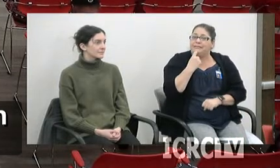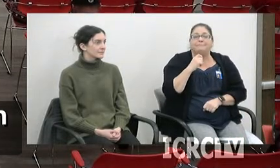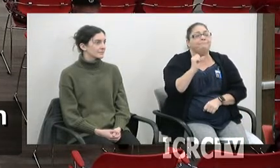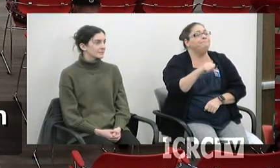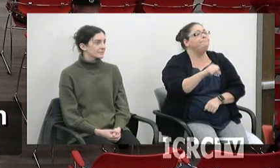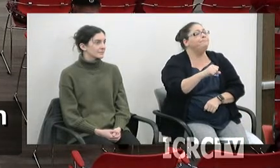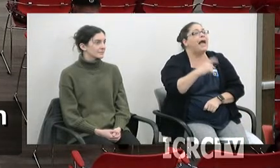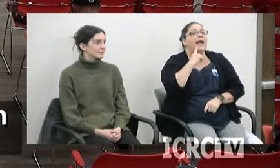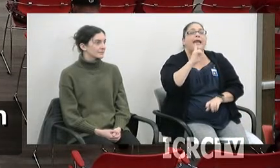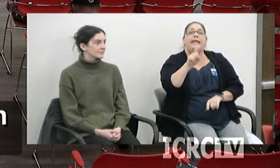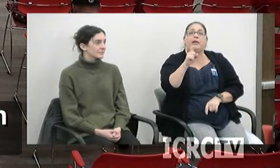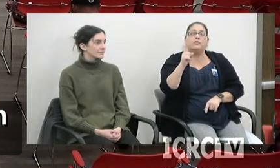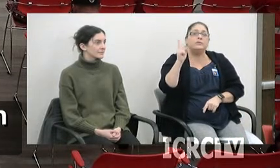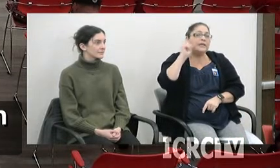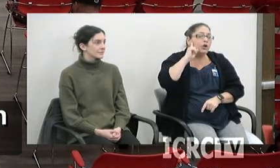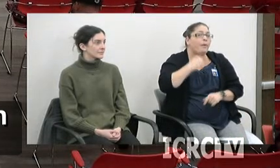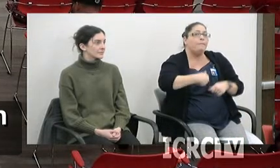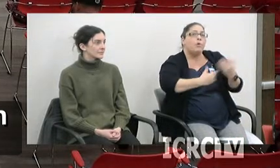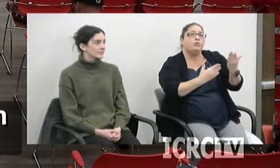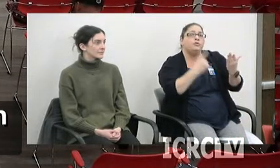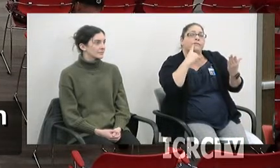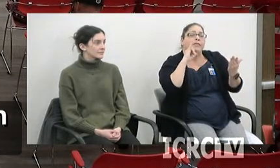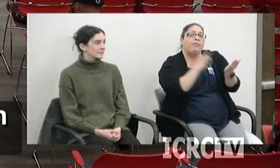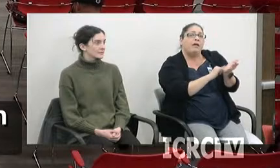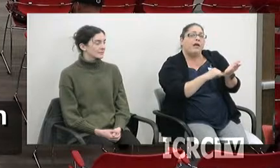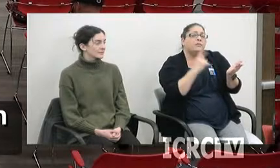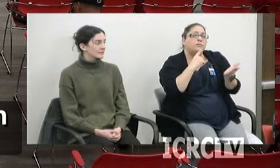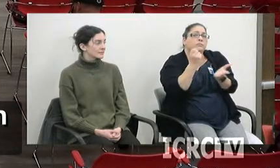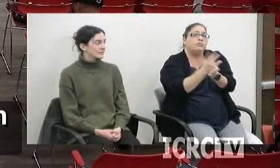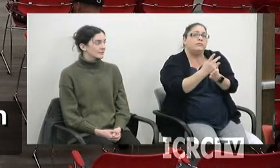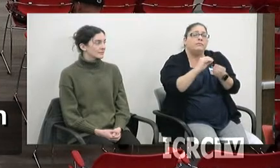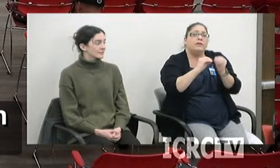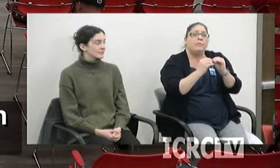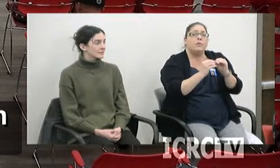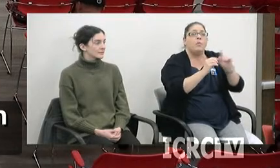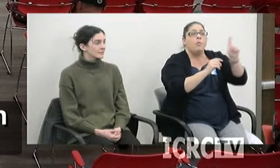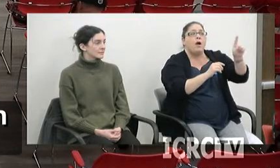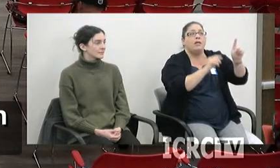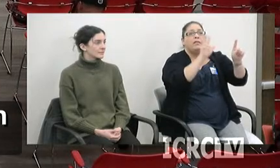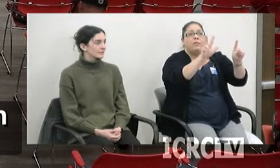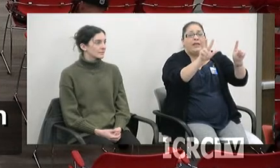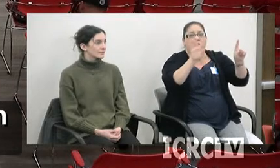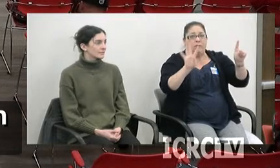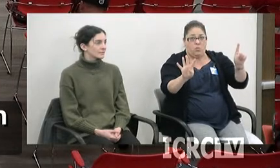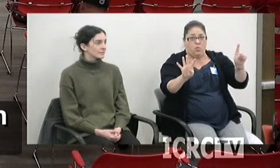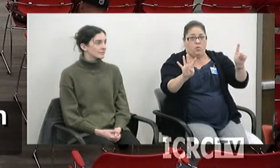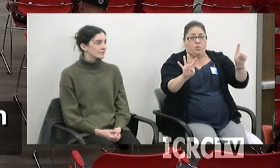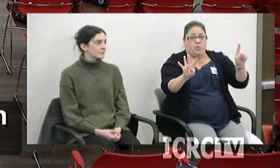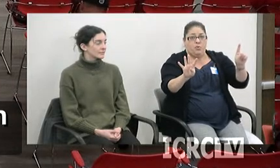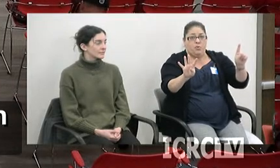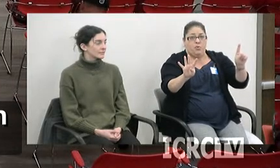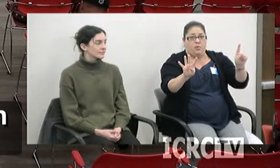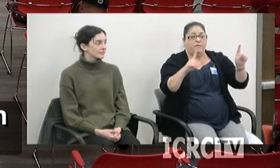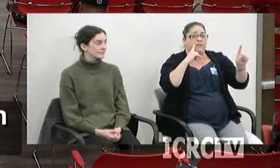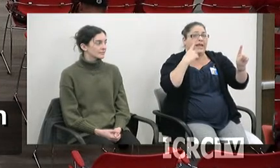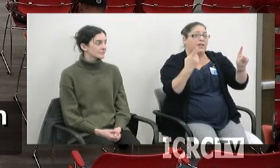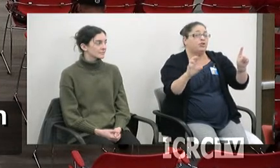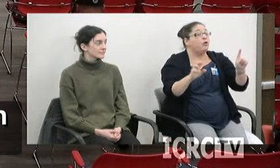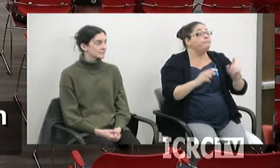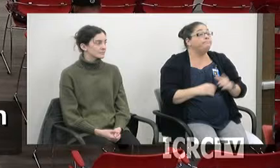Okay, I need a motion to approve items 1, 3, and 4 in the Human Resources